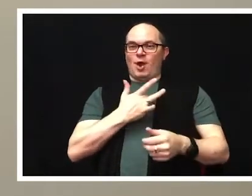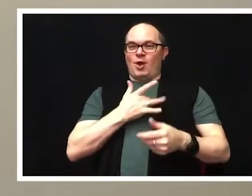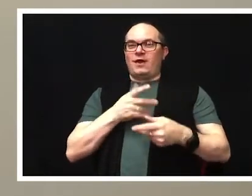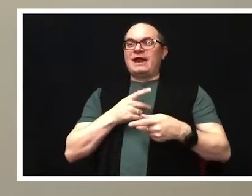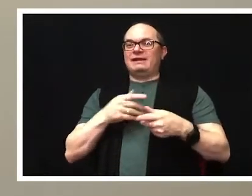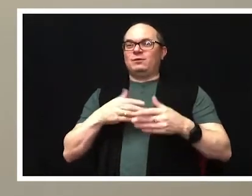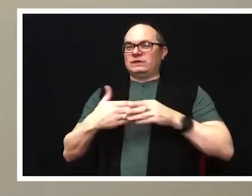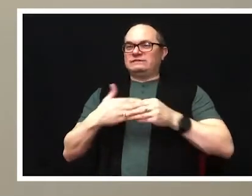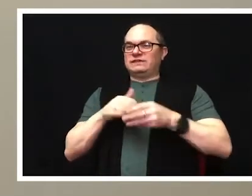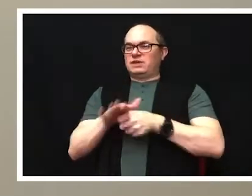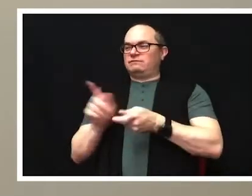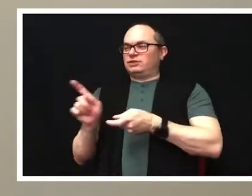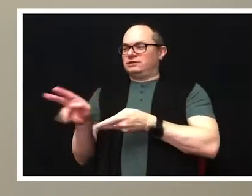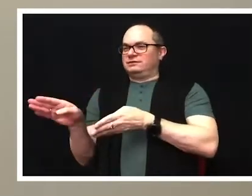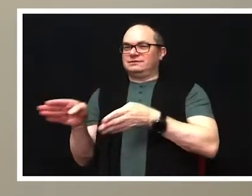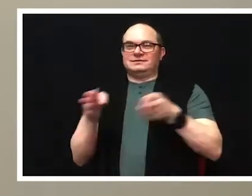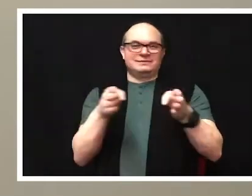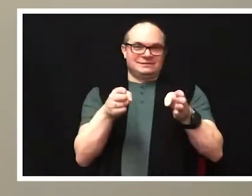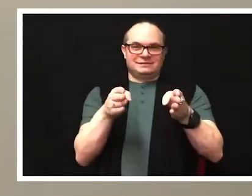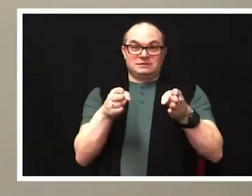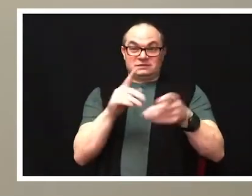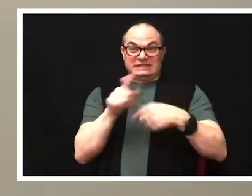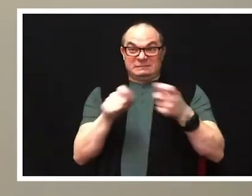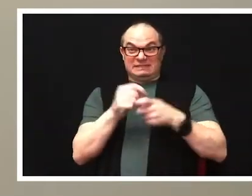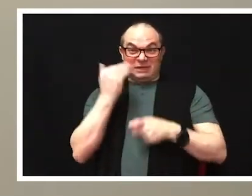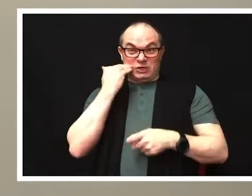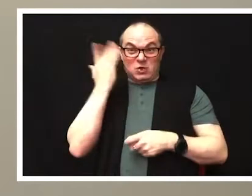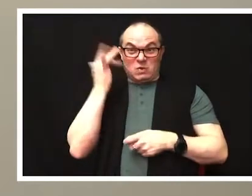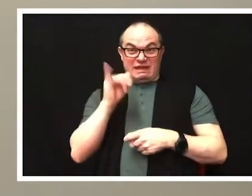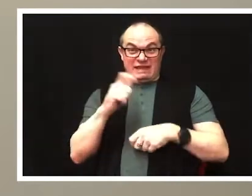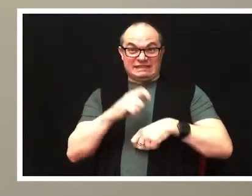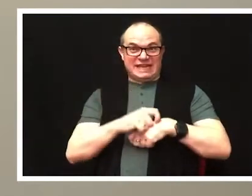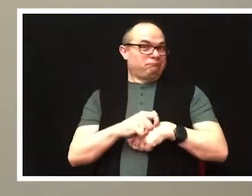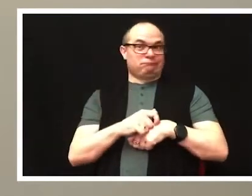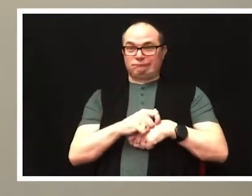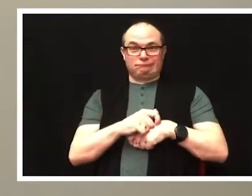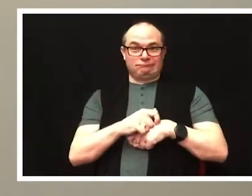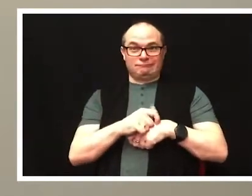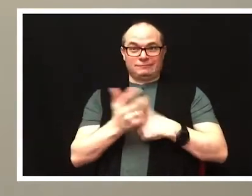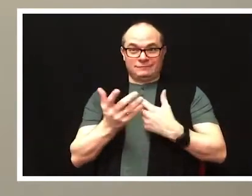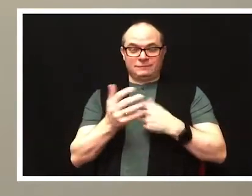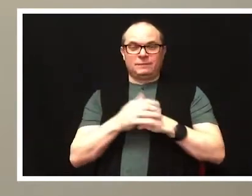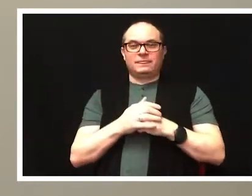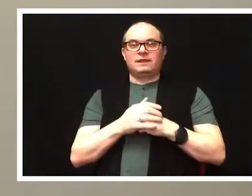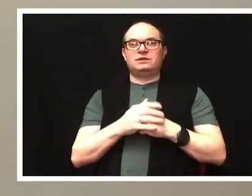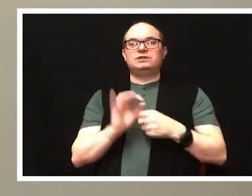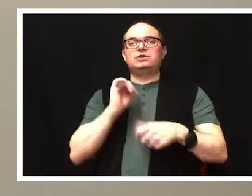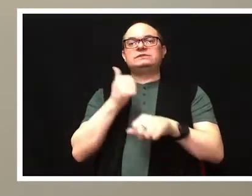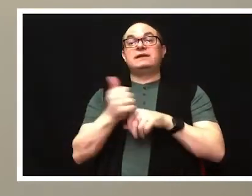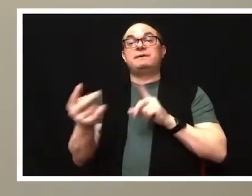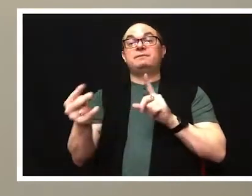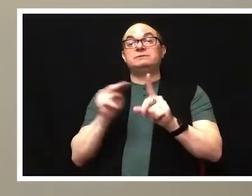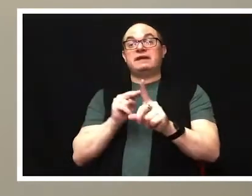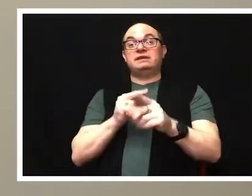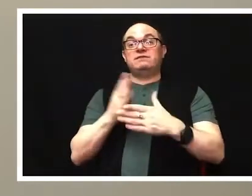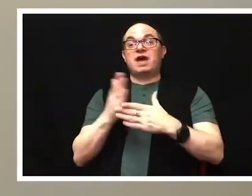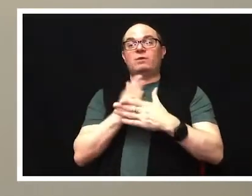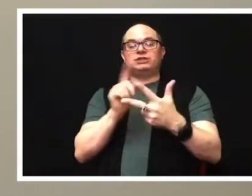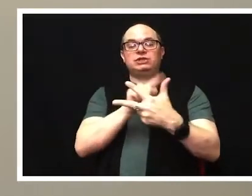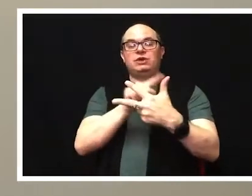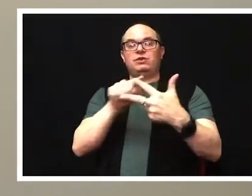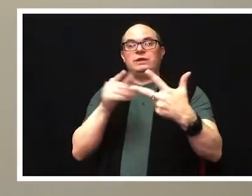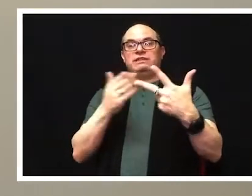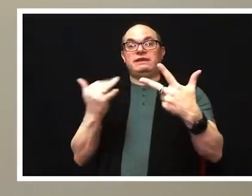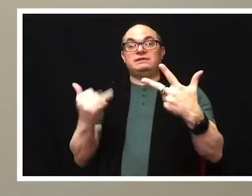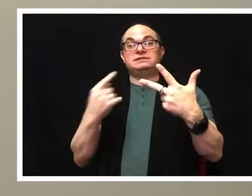in a different direction, even though I didn't know why at the time. So to put this all into perspective, I'd like to share